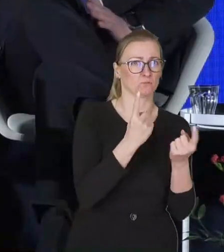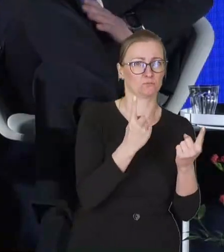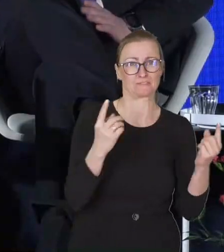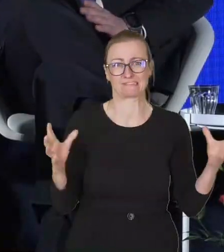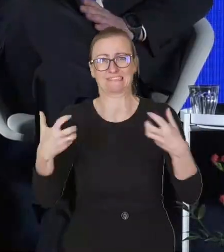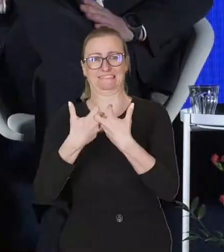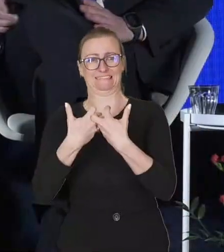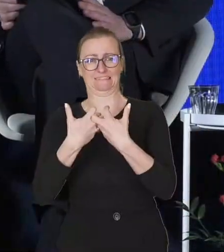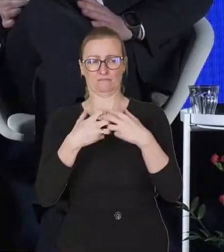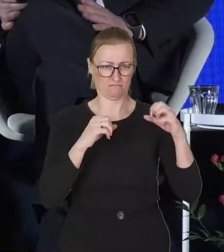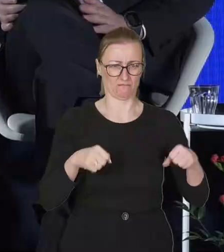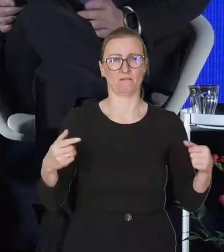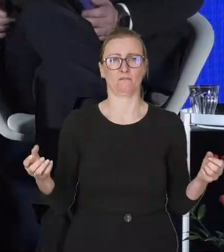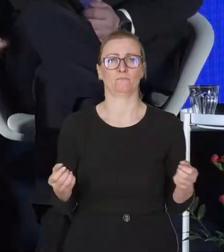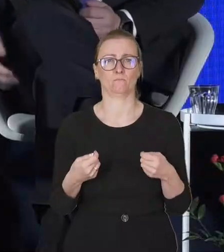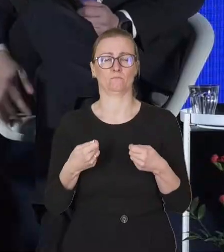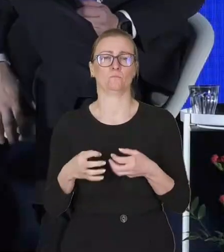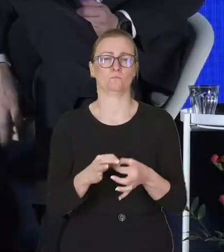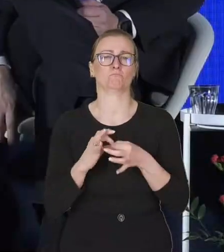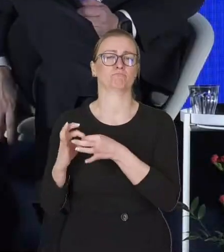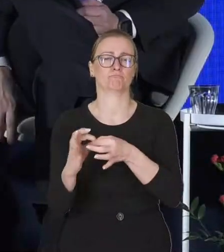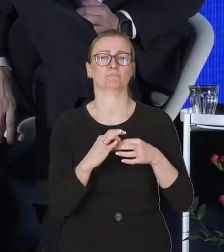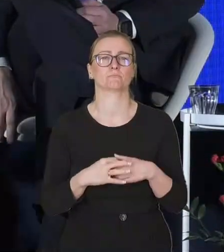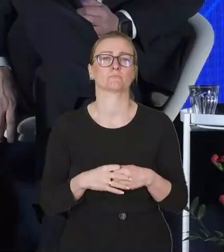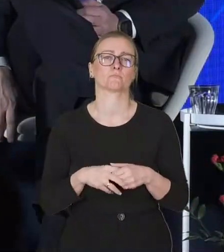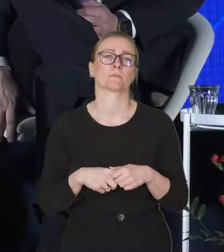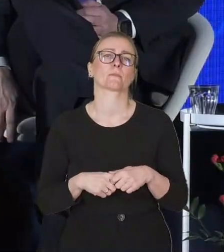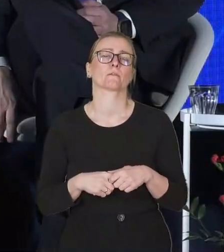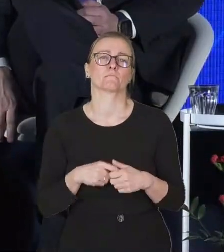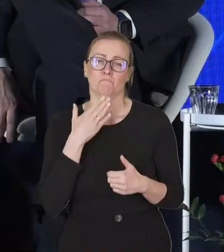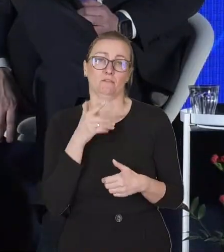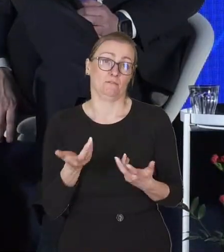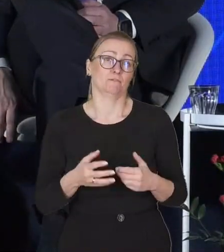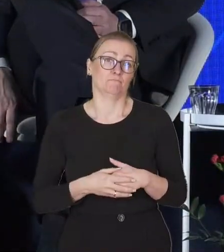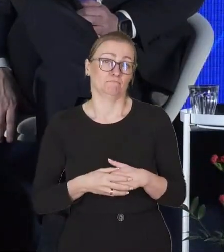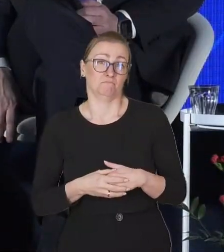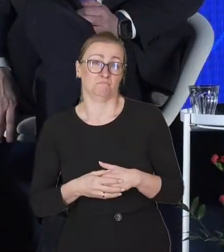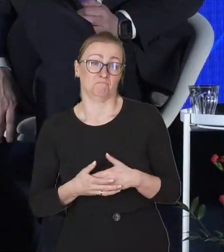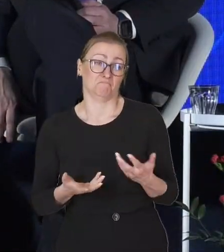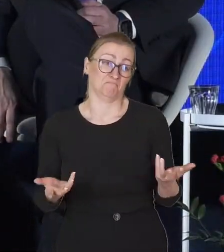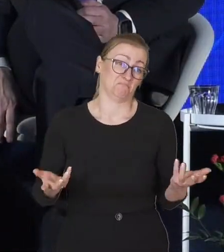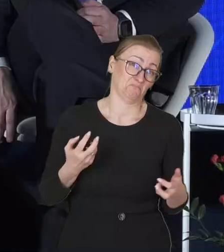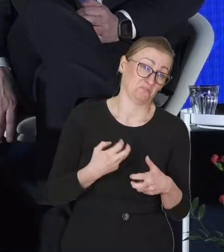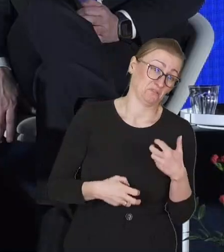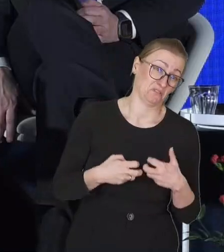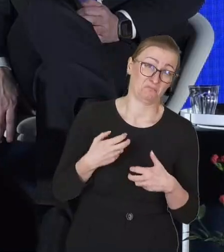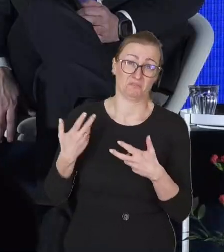may be a problem, but we are trying to incentivize the universities for